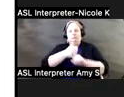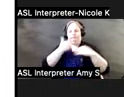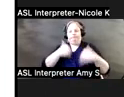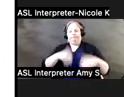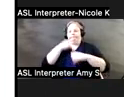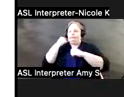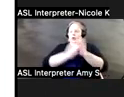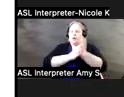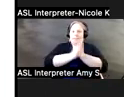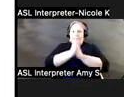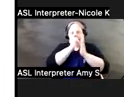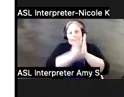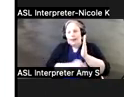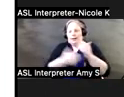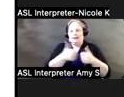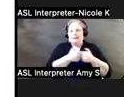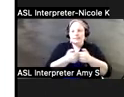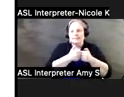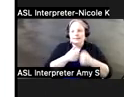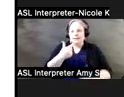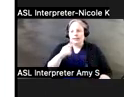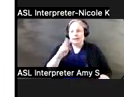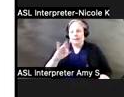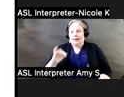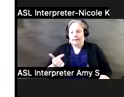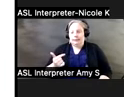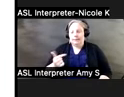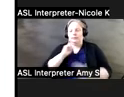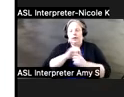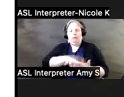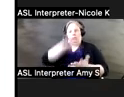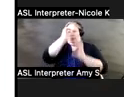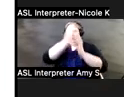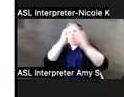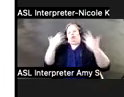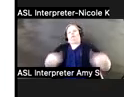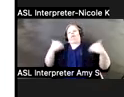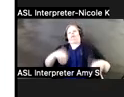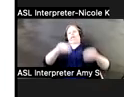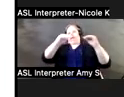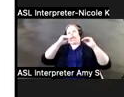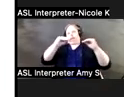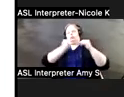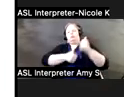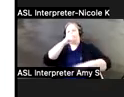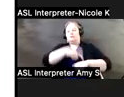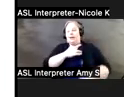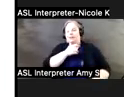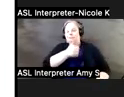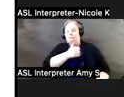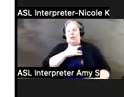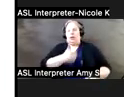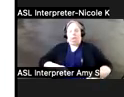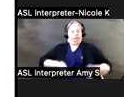for gaming. And I've learned a lot about gaming from her. And most of the time she's speaking over my